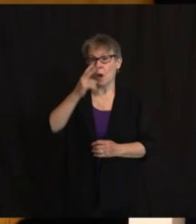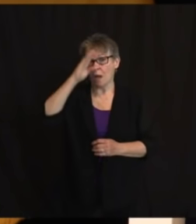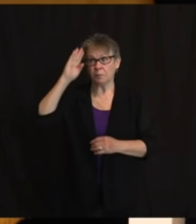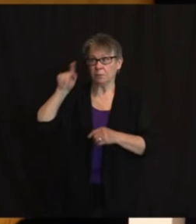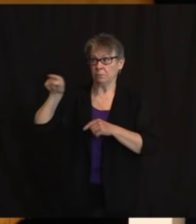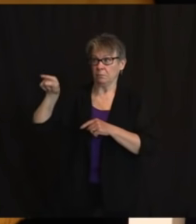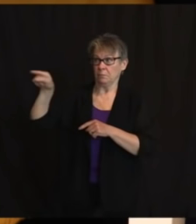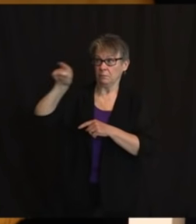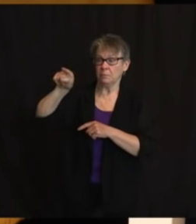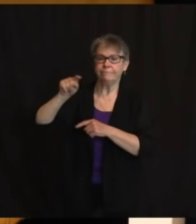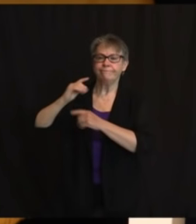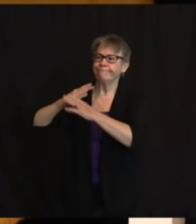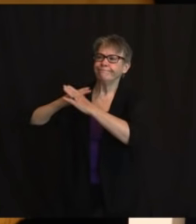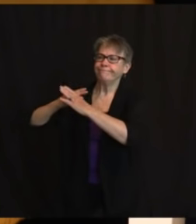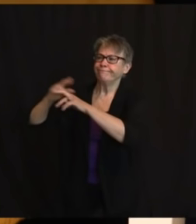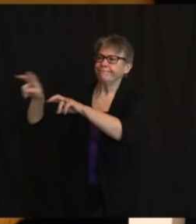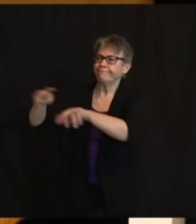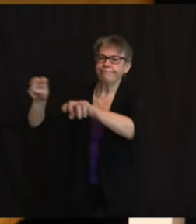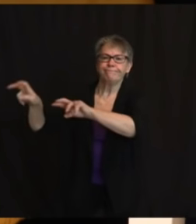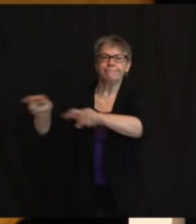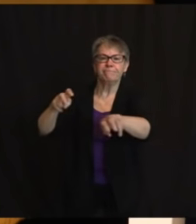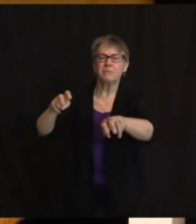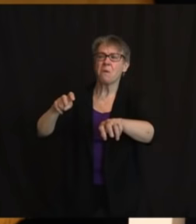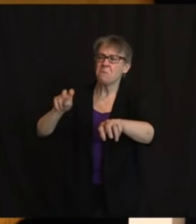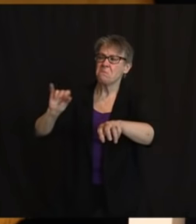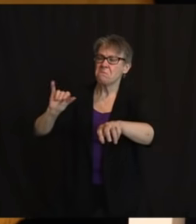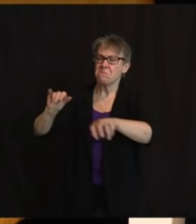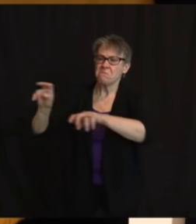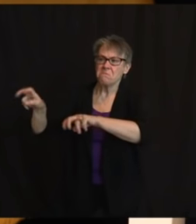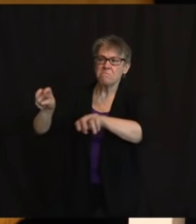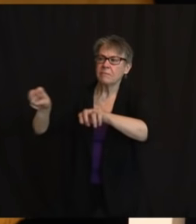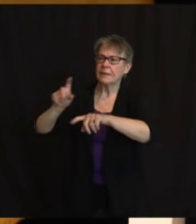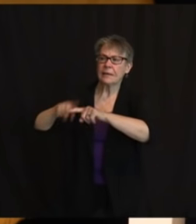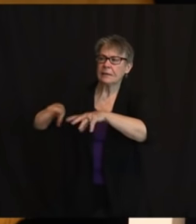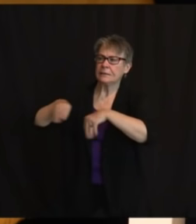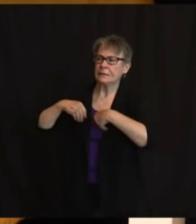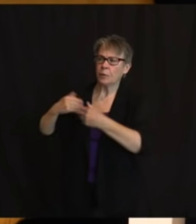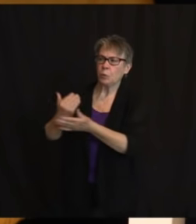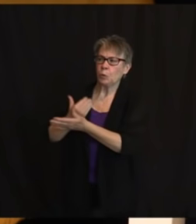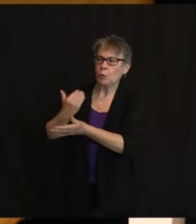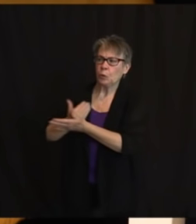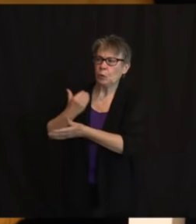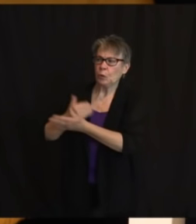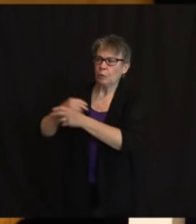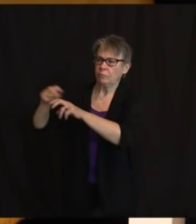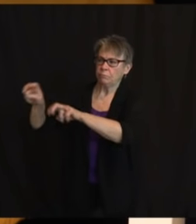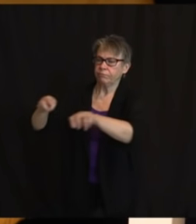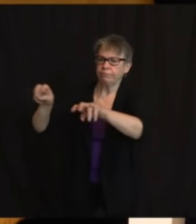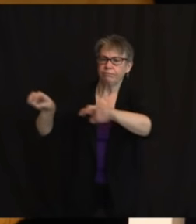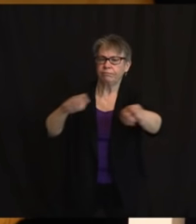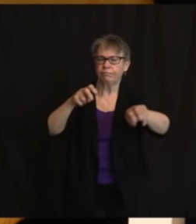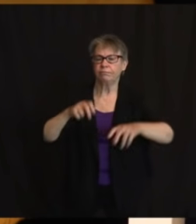field medical stations, and our hotel in Secaucus is currently reporting 64 guests.